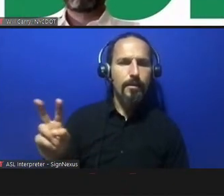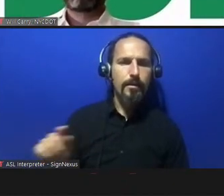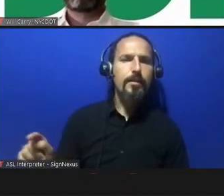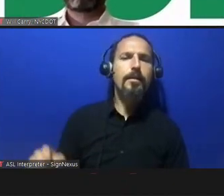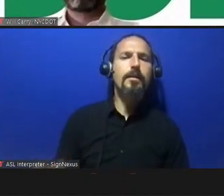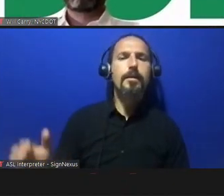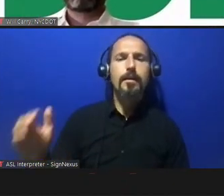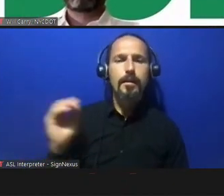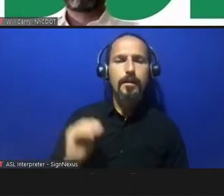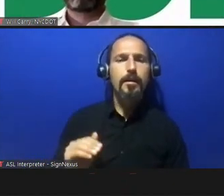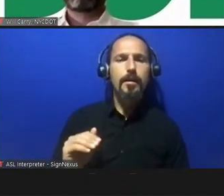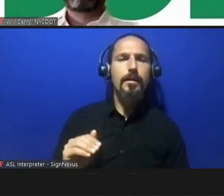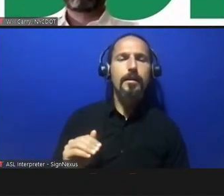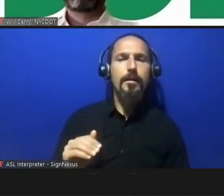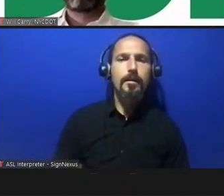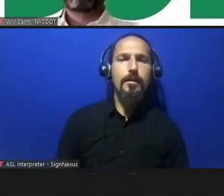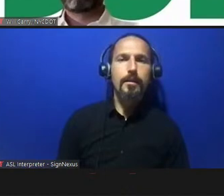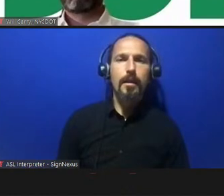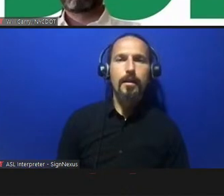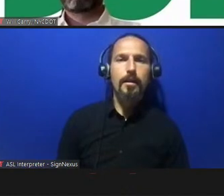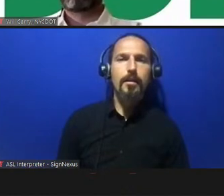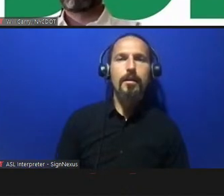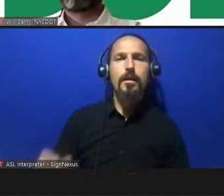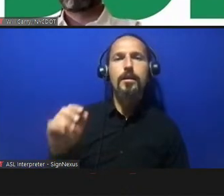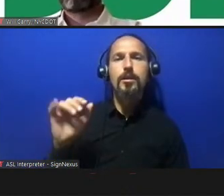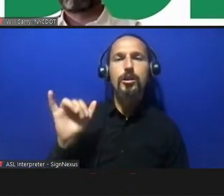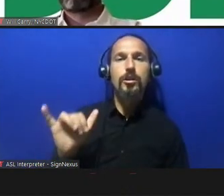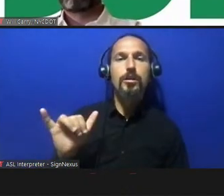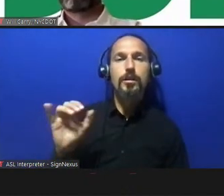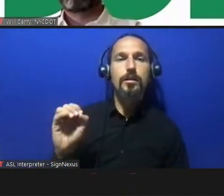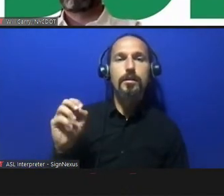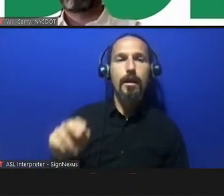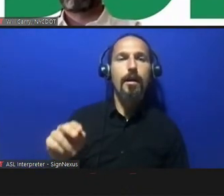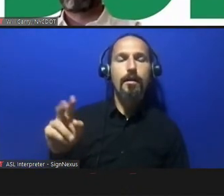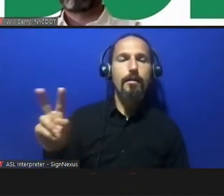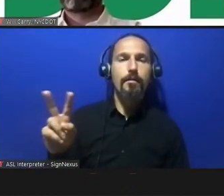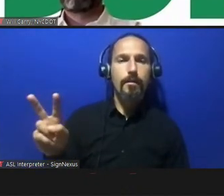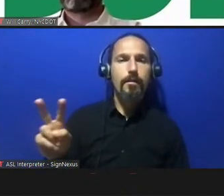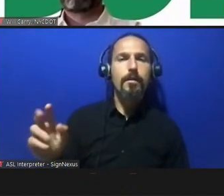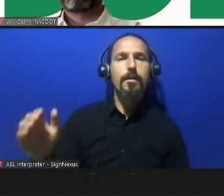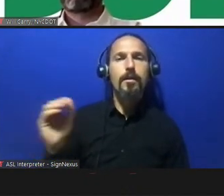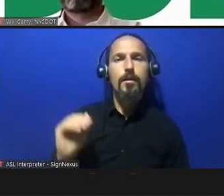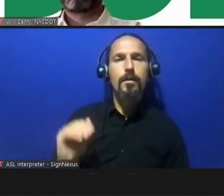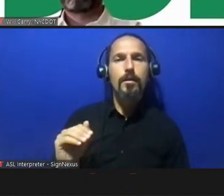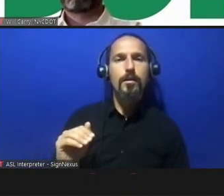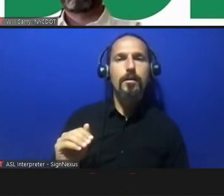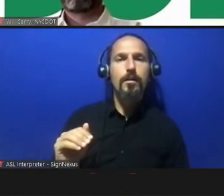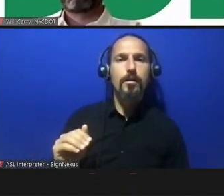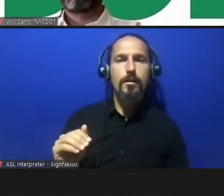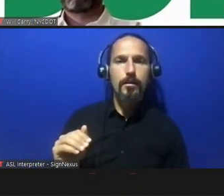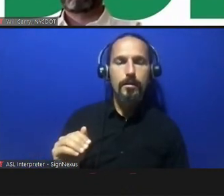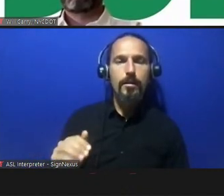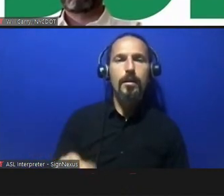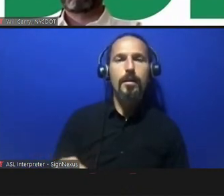the next speaker is jan gershkovich followed by elizabeth curry